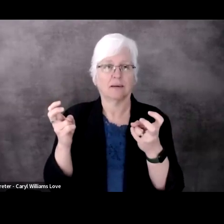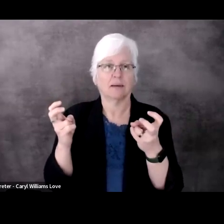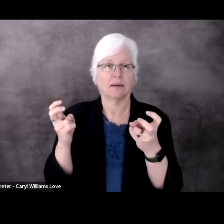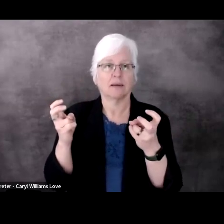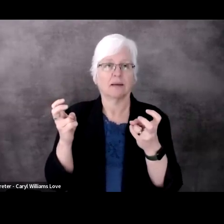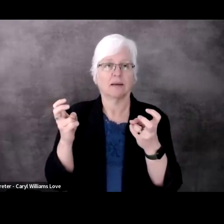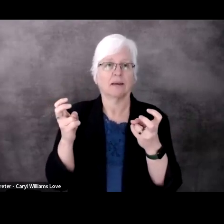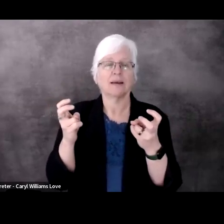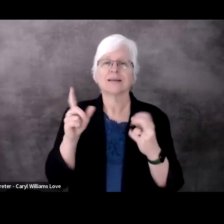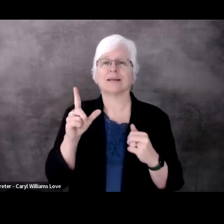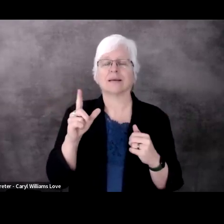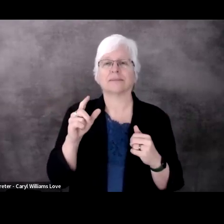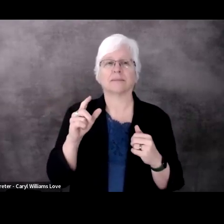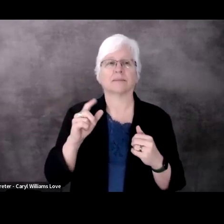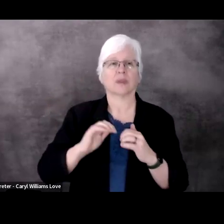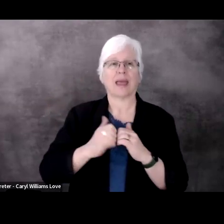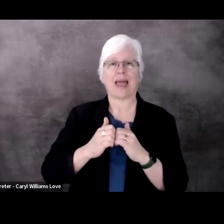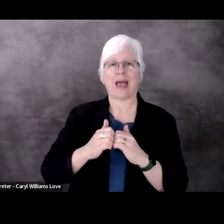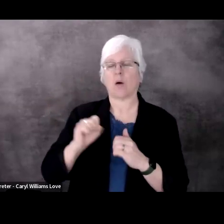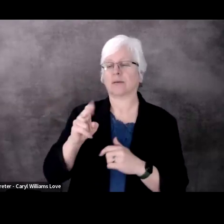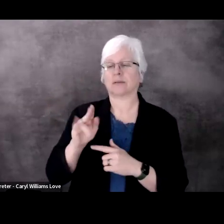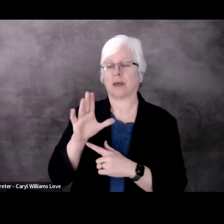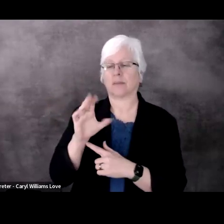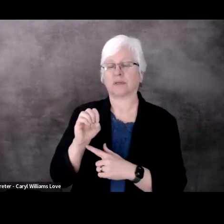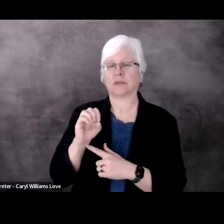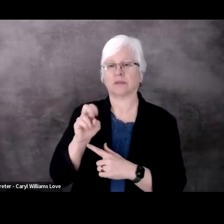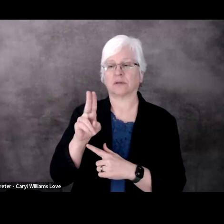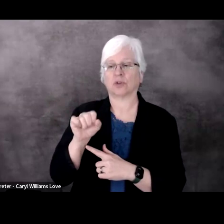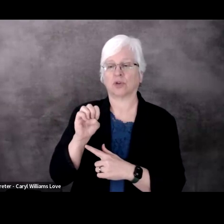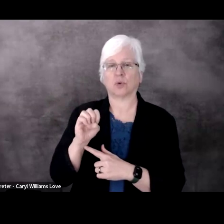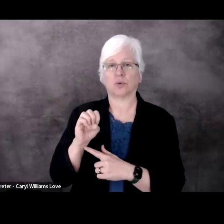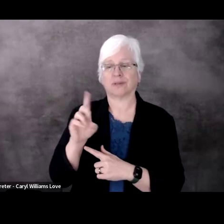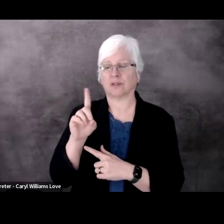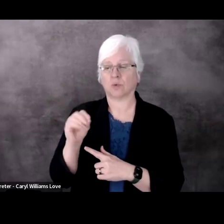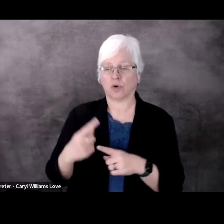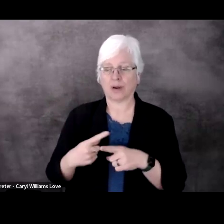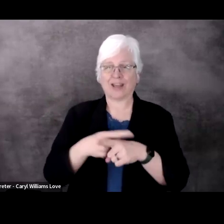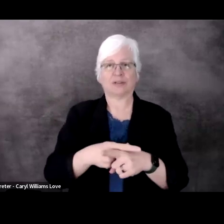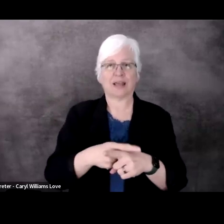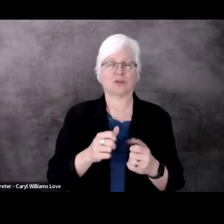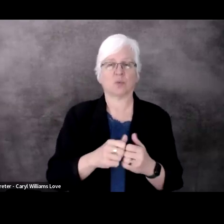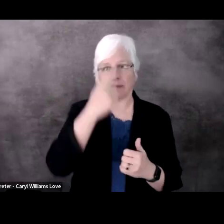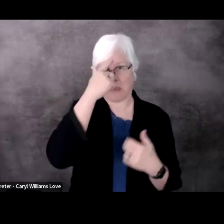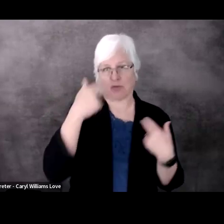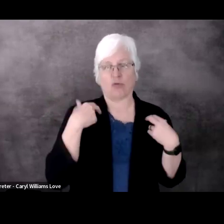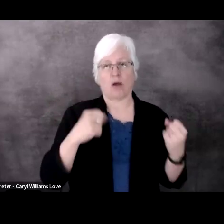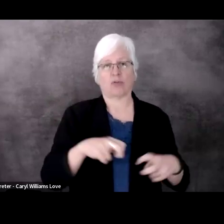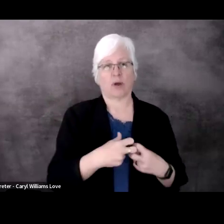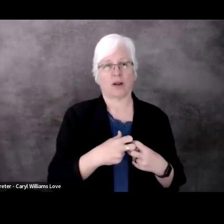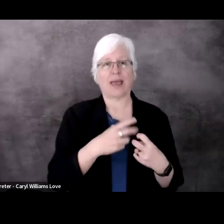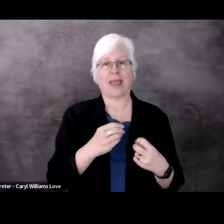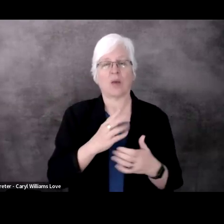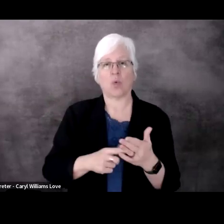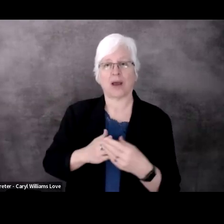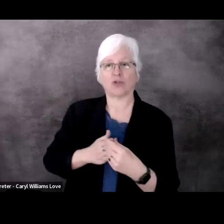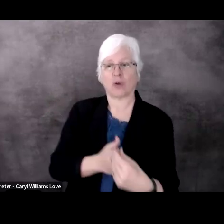level setting around how substance use disorder intersects with mental health crisis and some of those drivers of substance use disorder, how